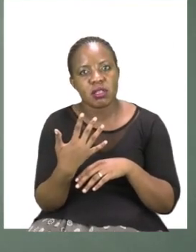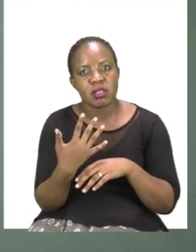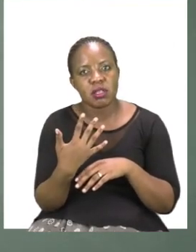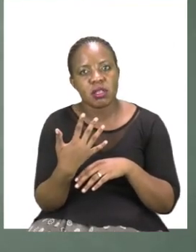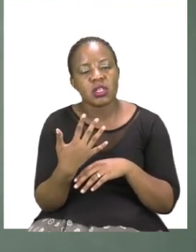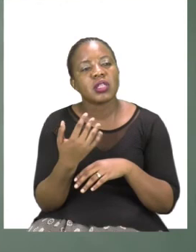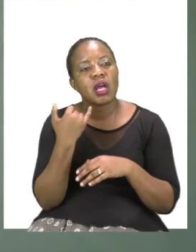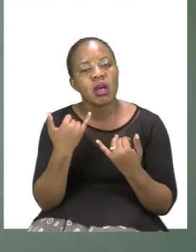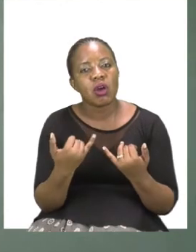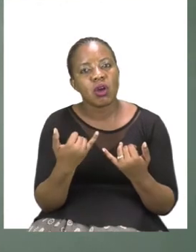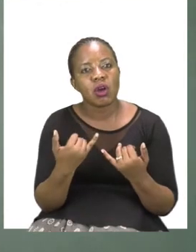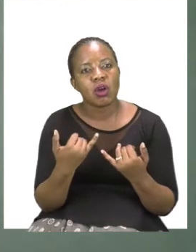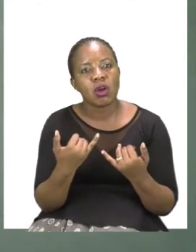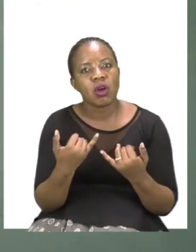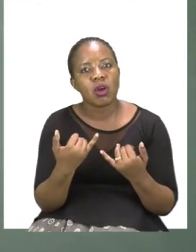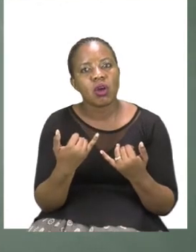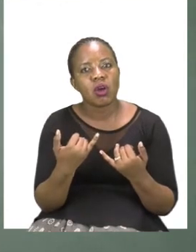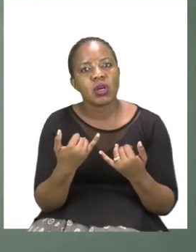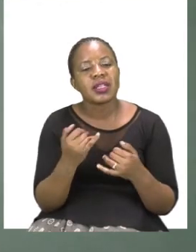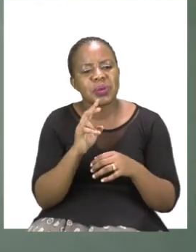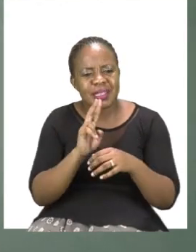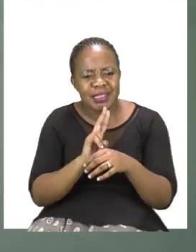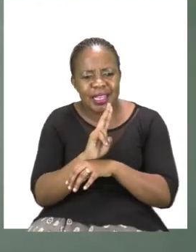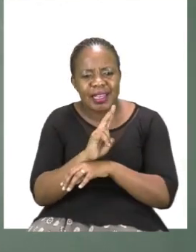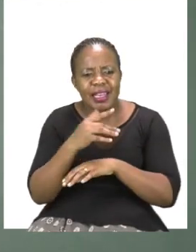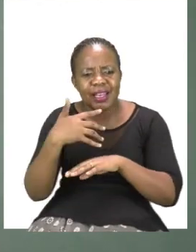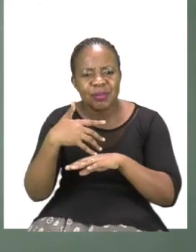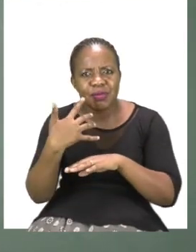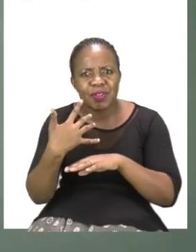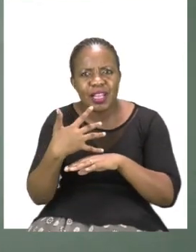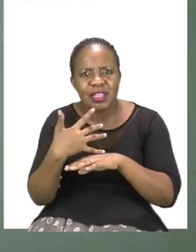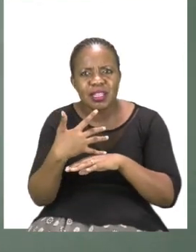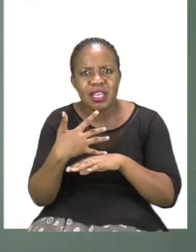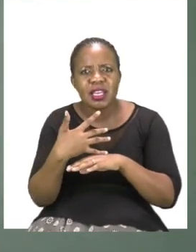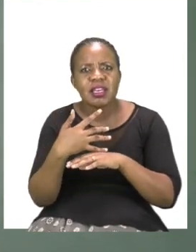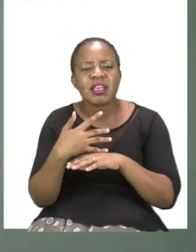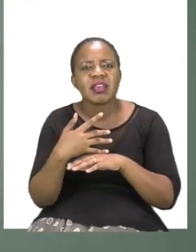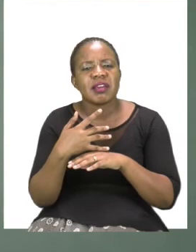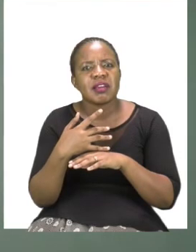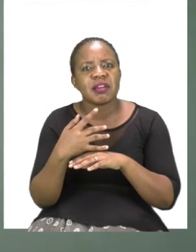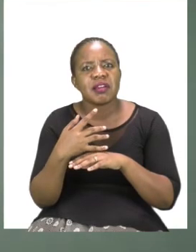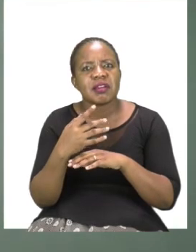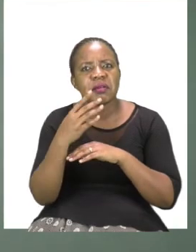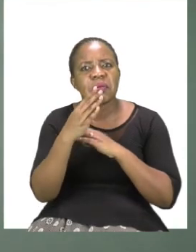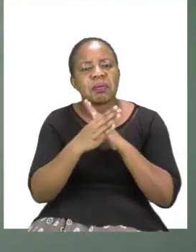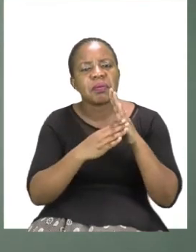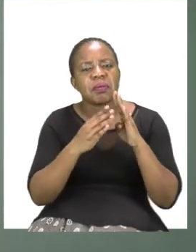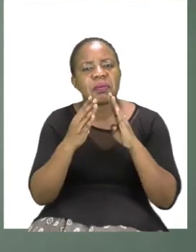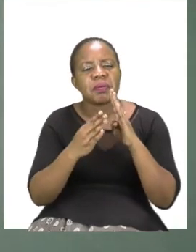to find out the second Friday. So we go down. The first Friday was the